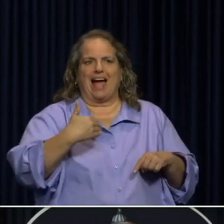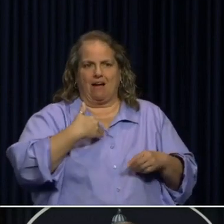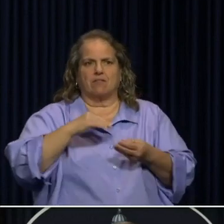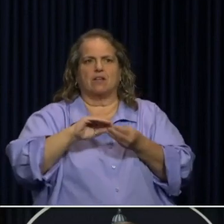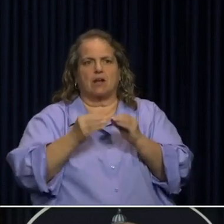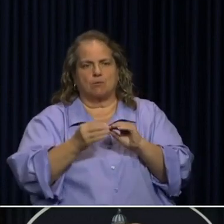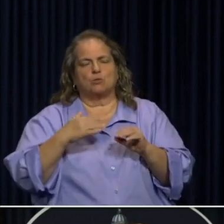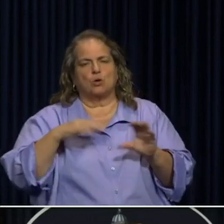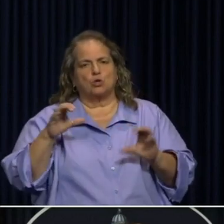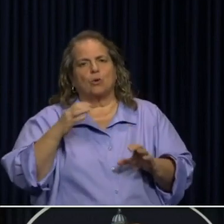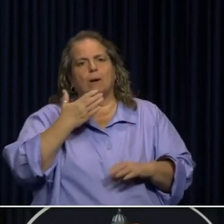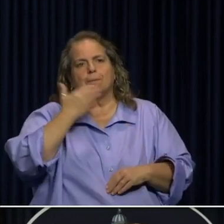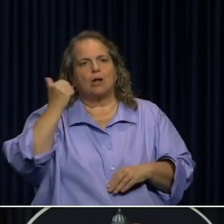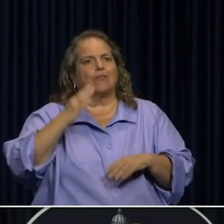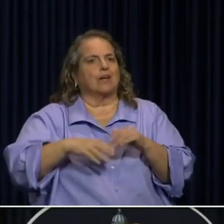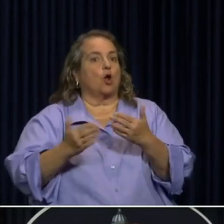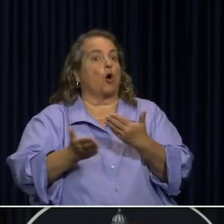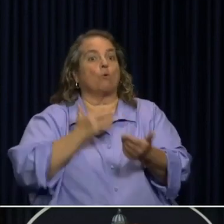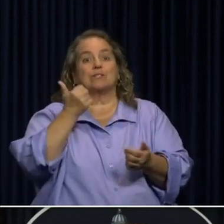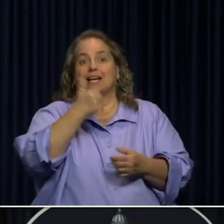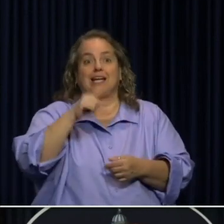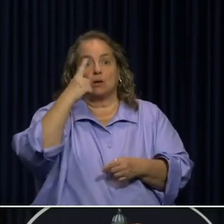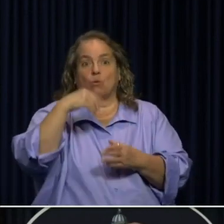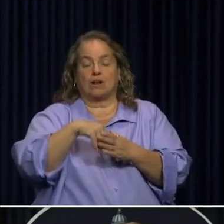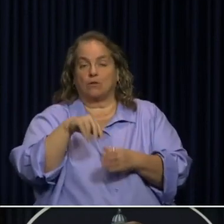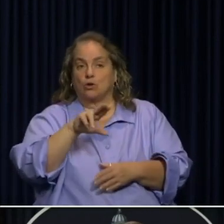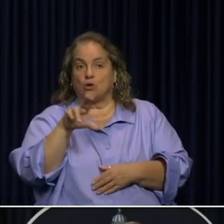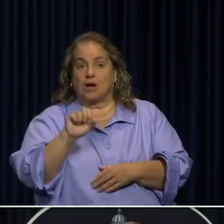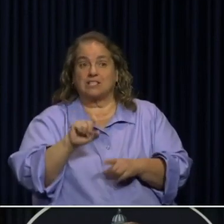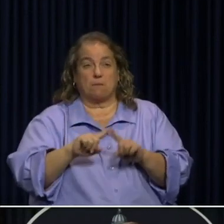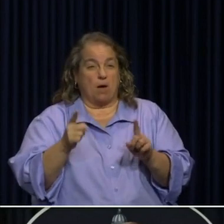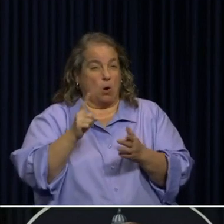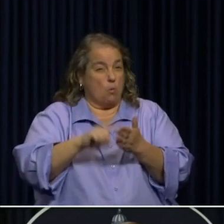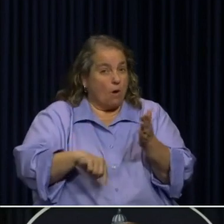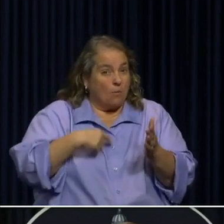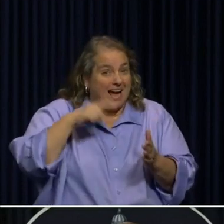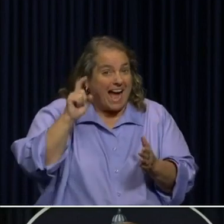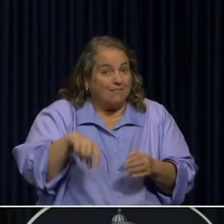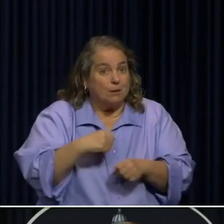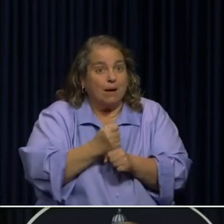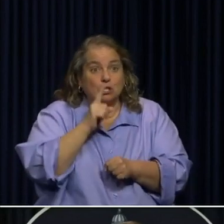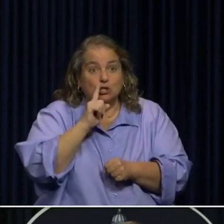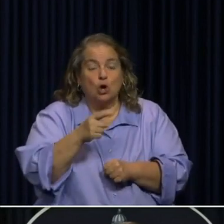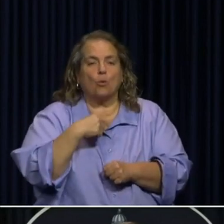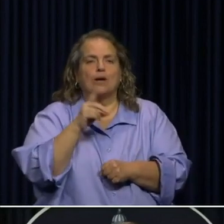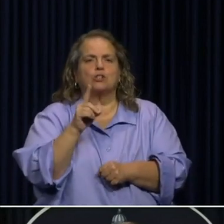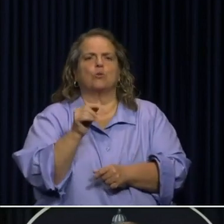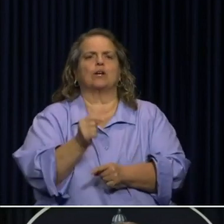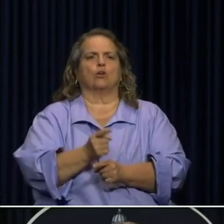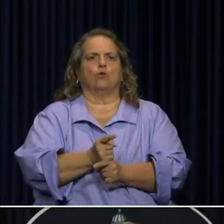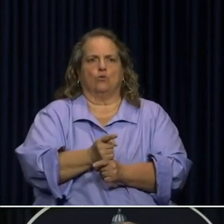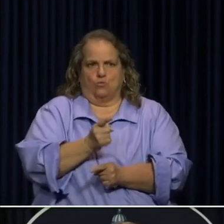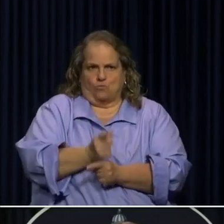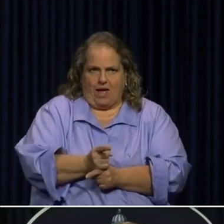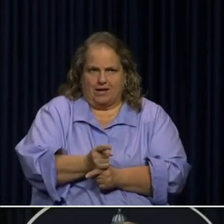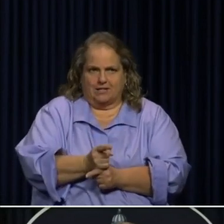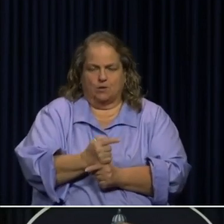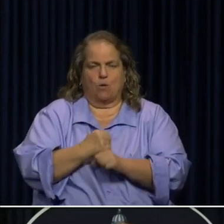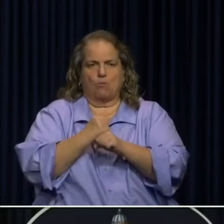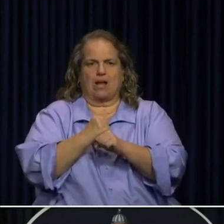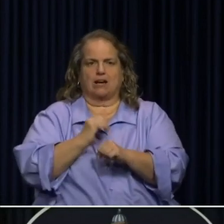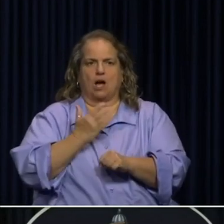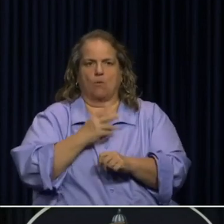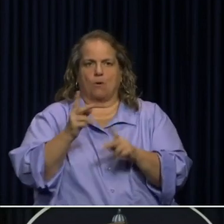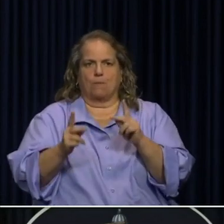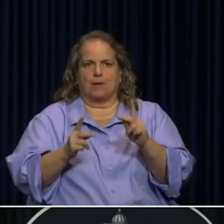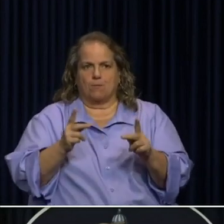better than just about anybody in the United States. But what we got to make sure is that we do this right, that we protect our people,